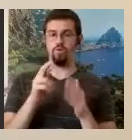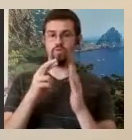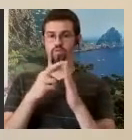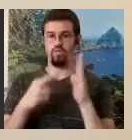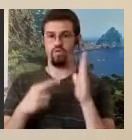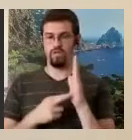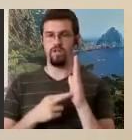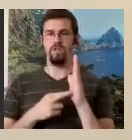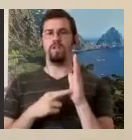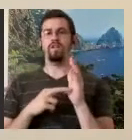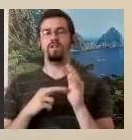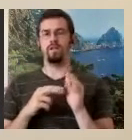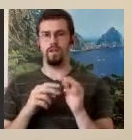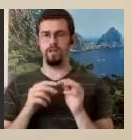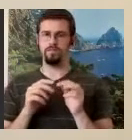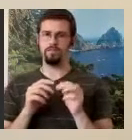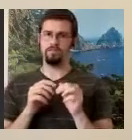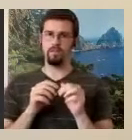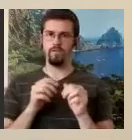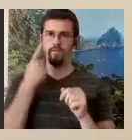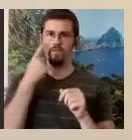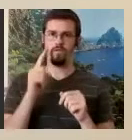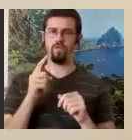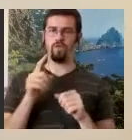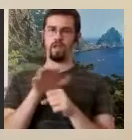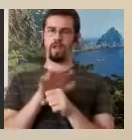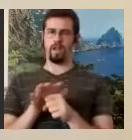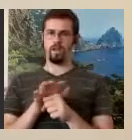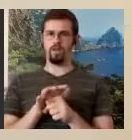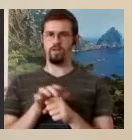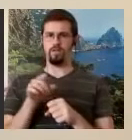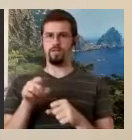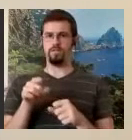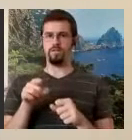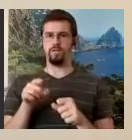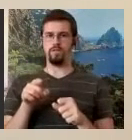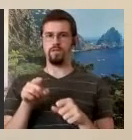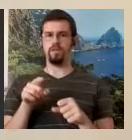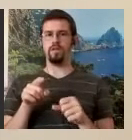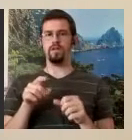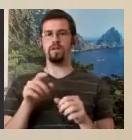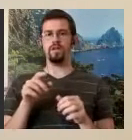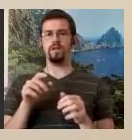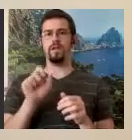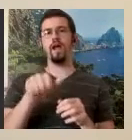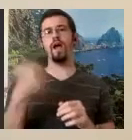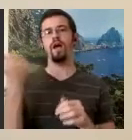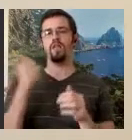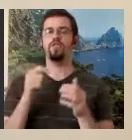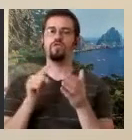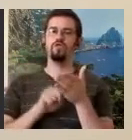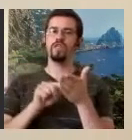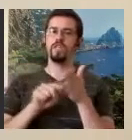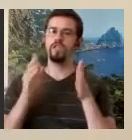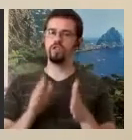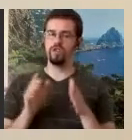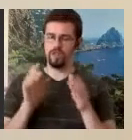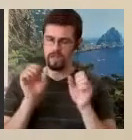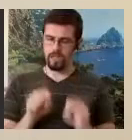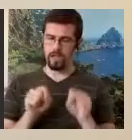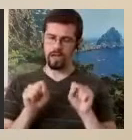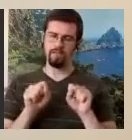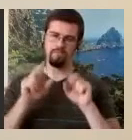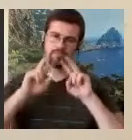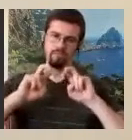area which would be other researchers can investigate at this point in time, I think.